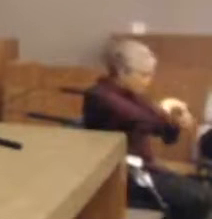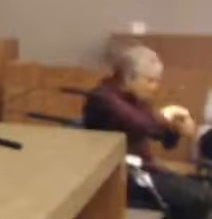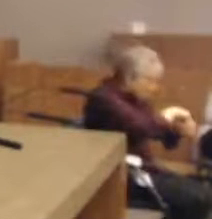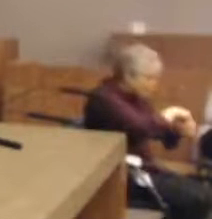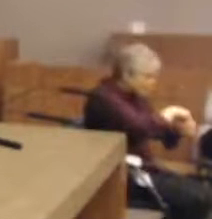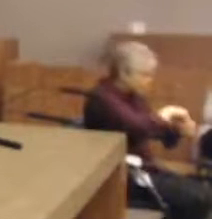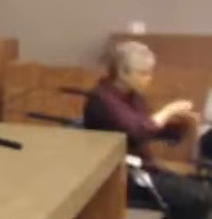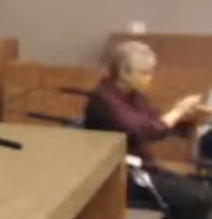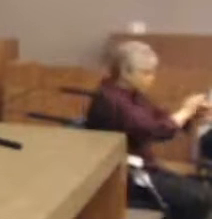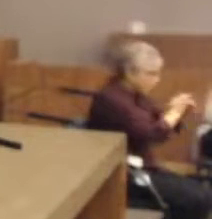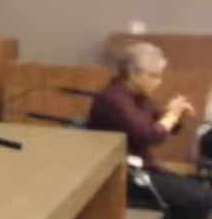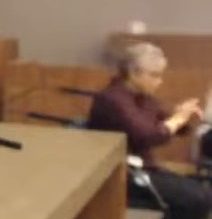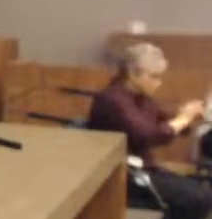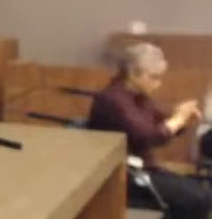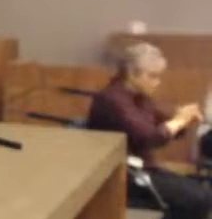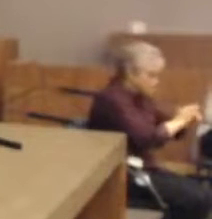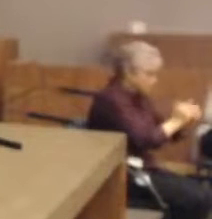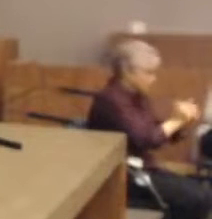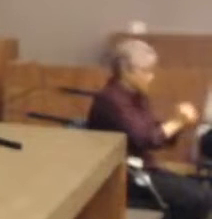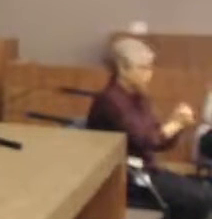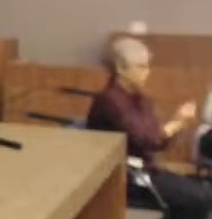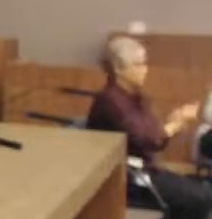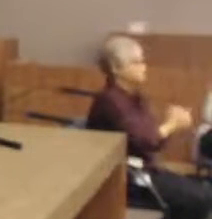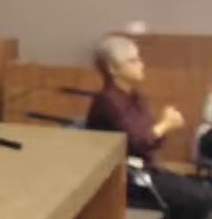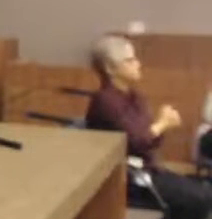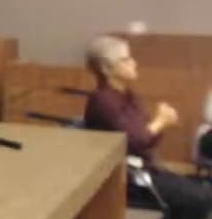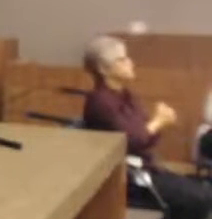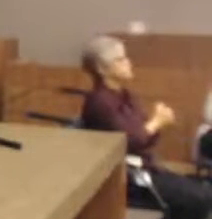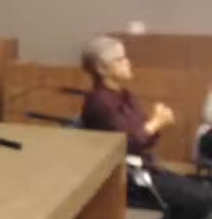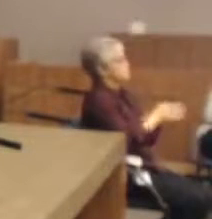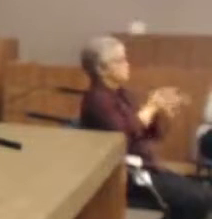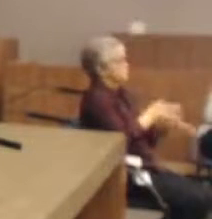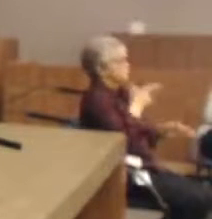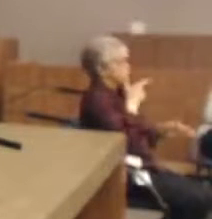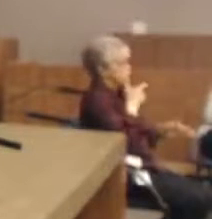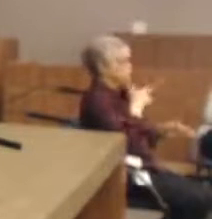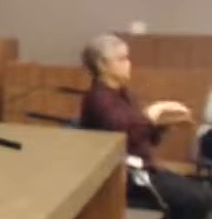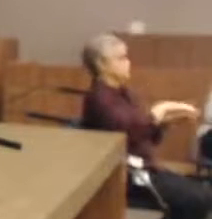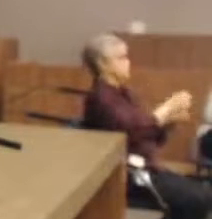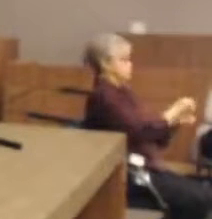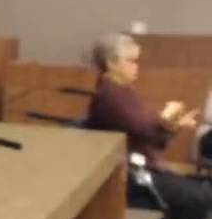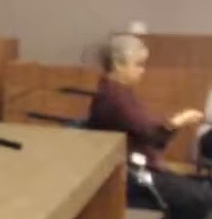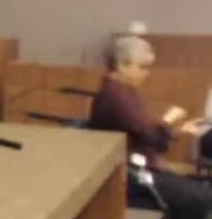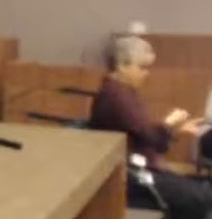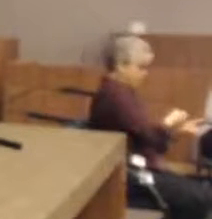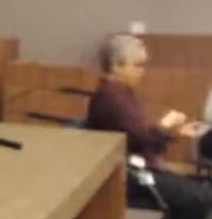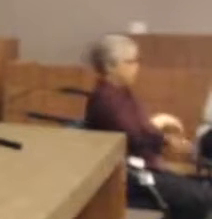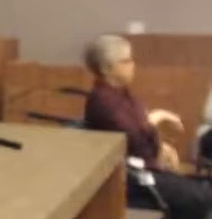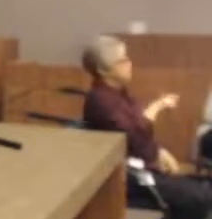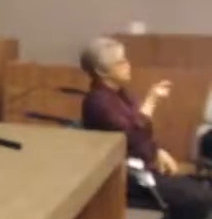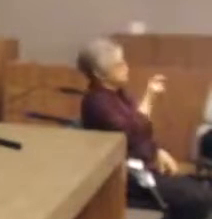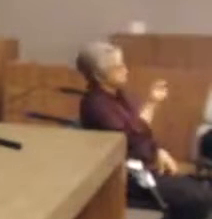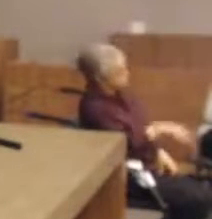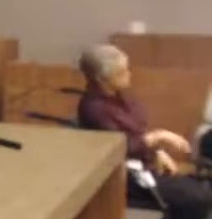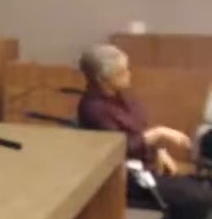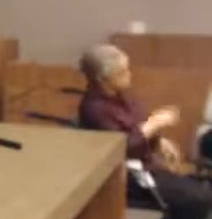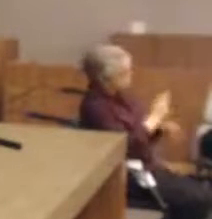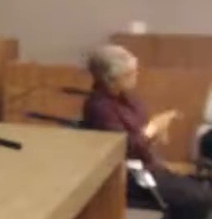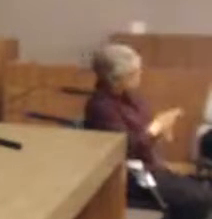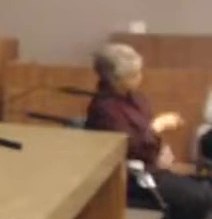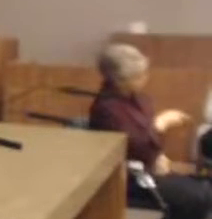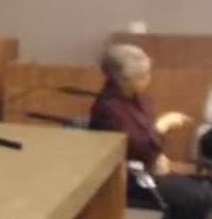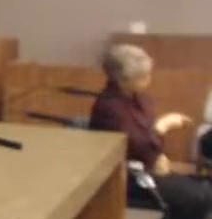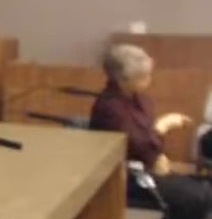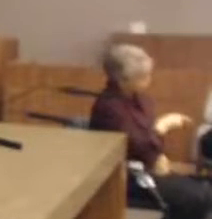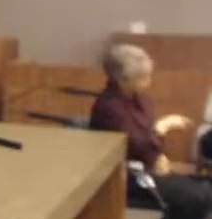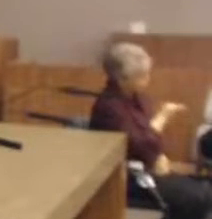trauma when it actually happens that the perpetrator is someone that was supposed to be your caregiver, that was supposed to take care of you and love you